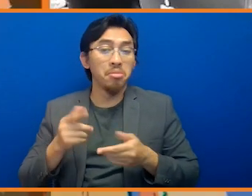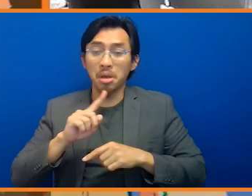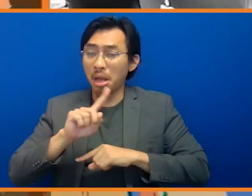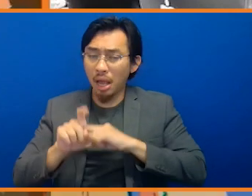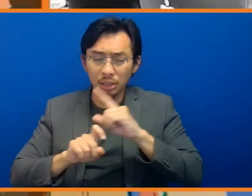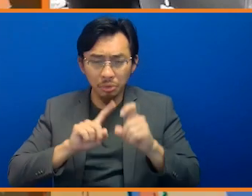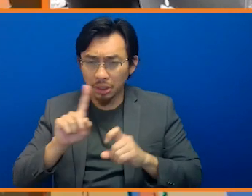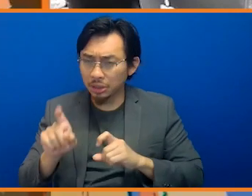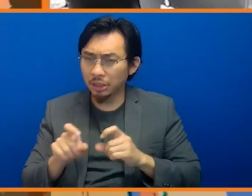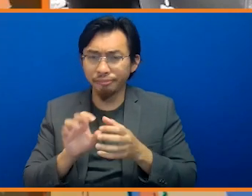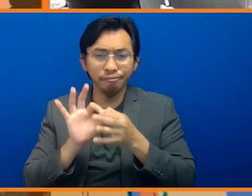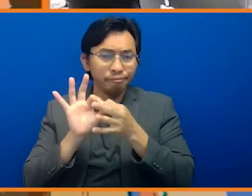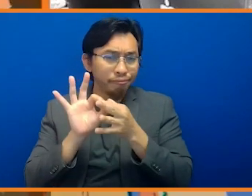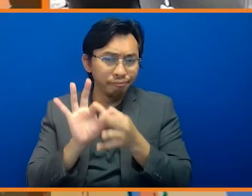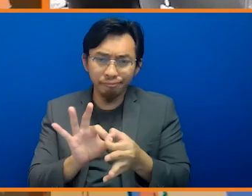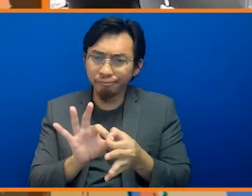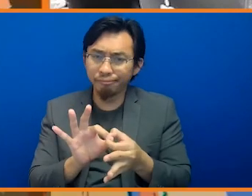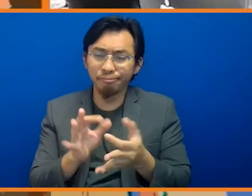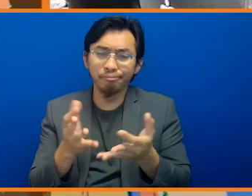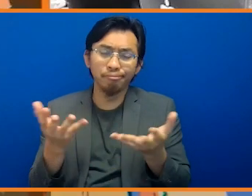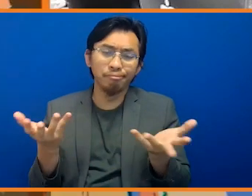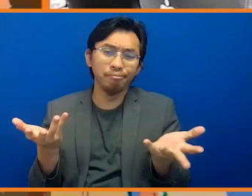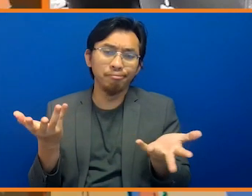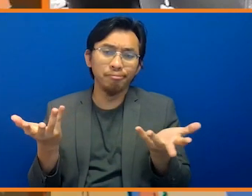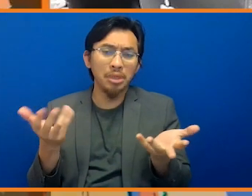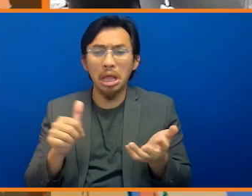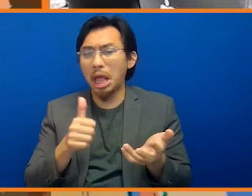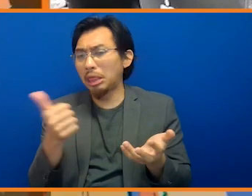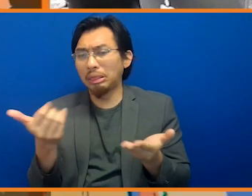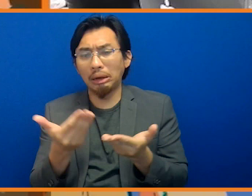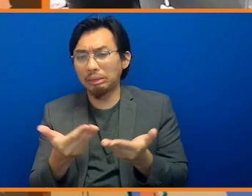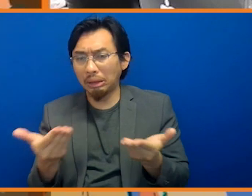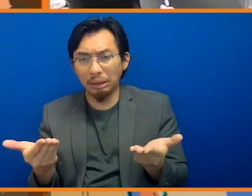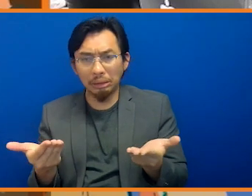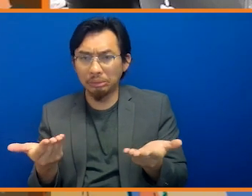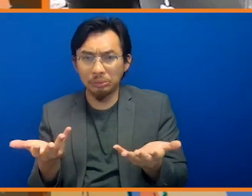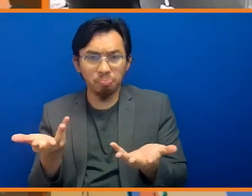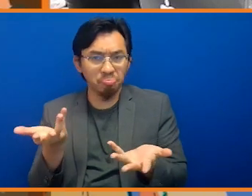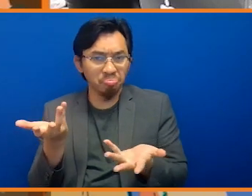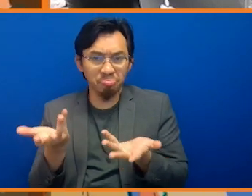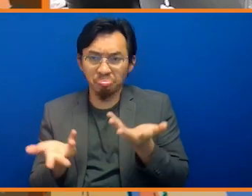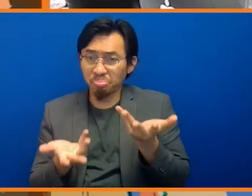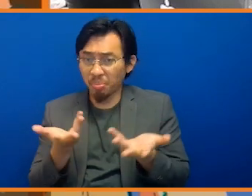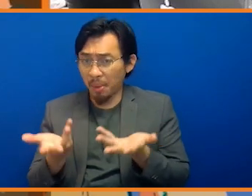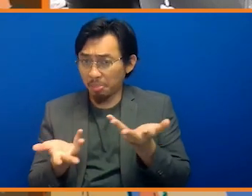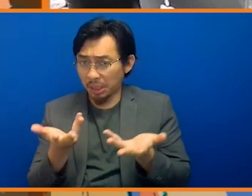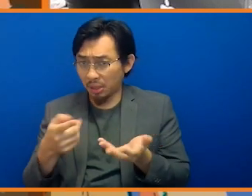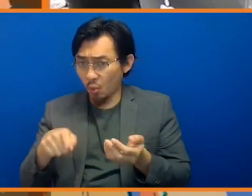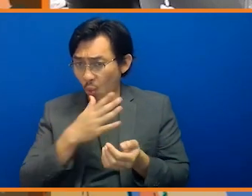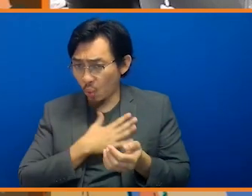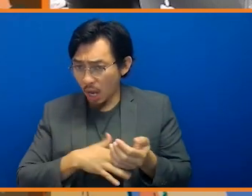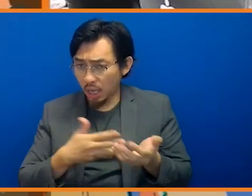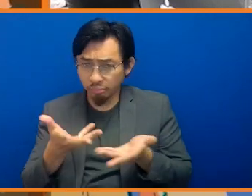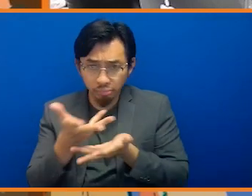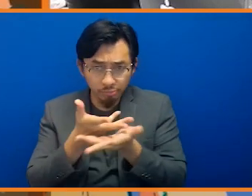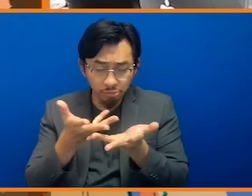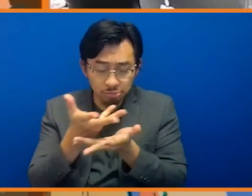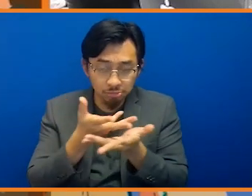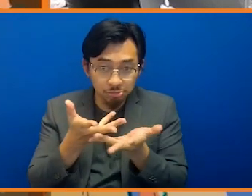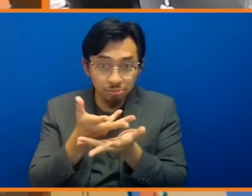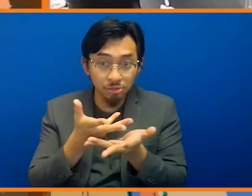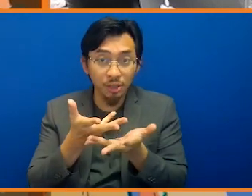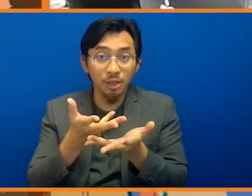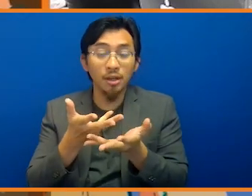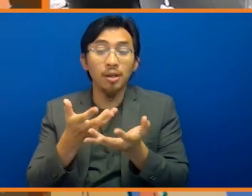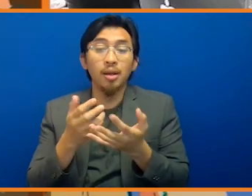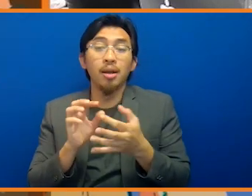that relate to that, and some other thing that you might be or you want to discuss